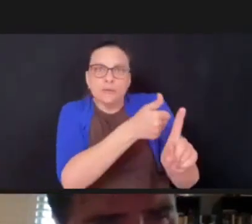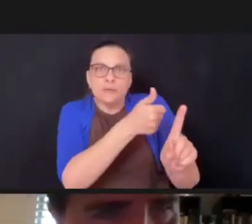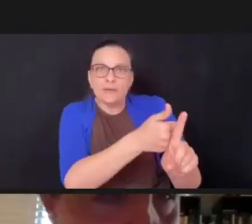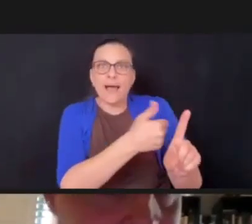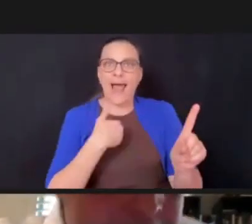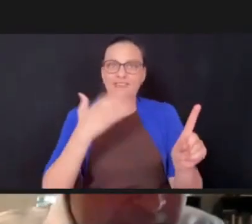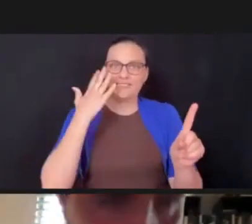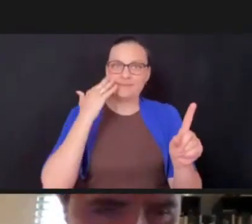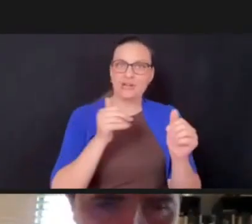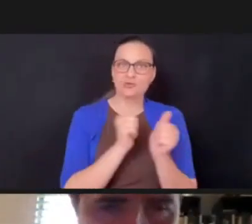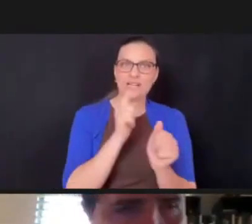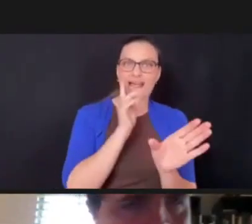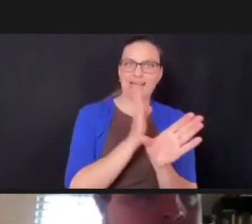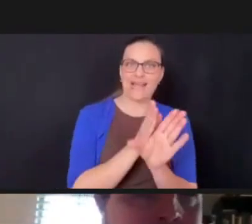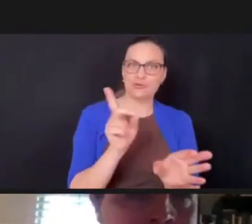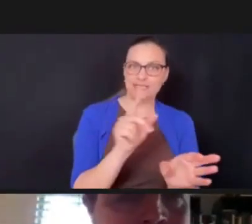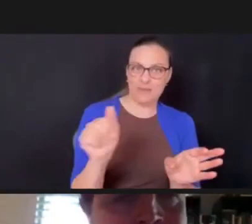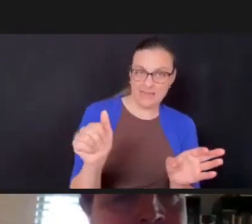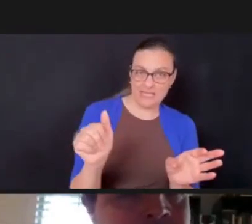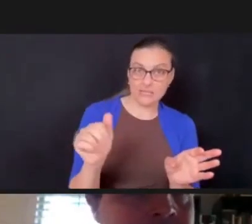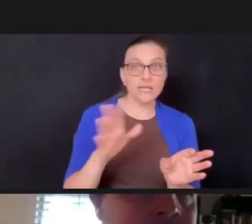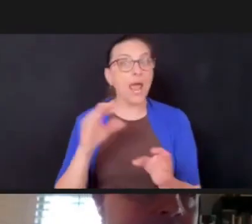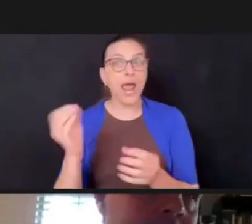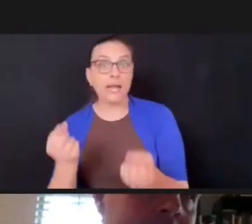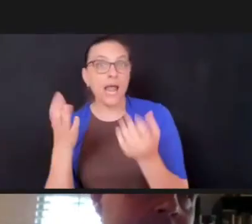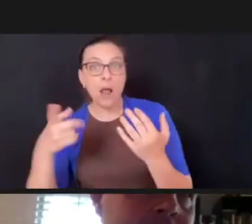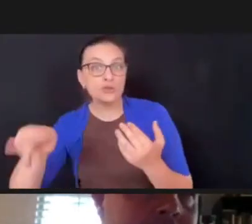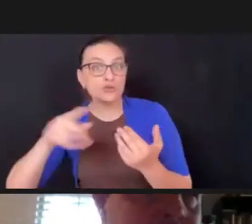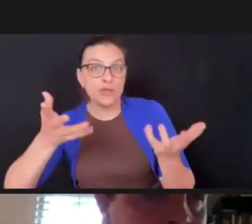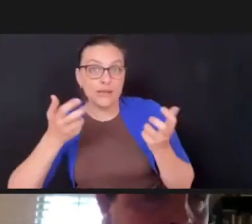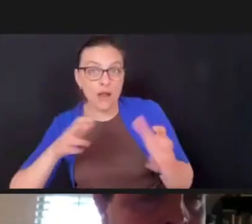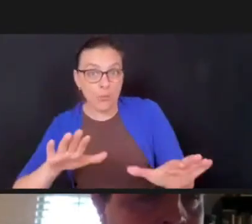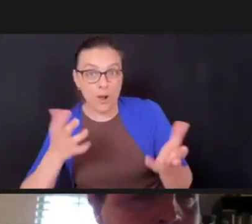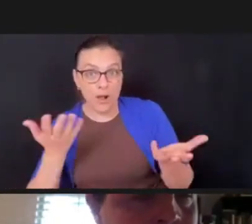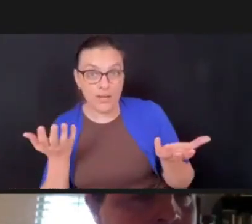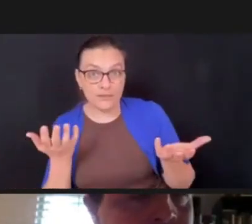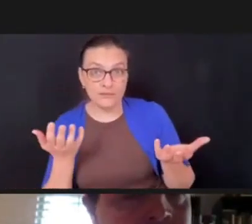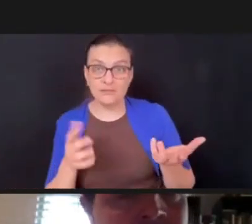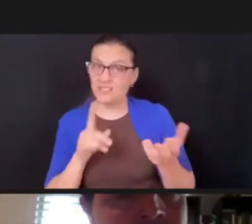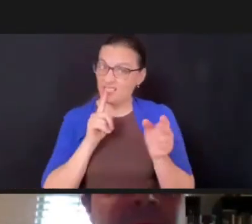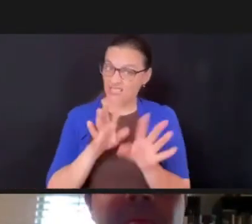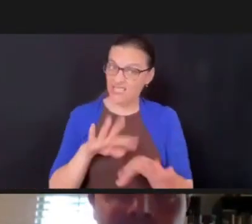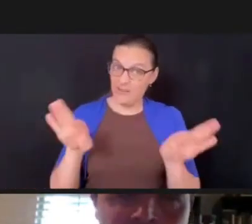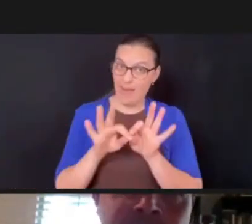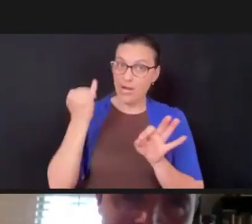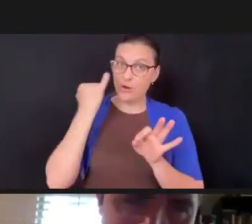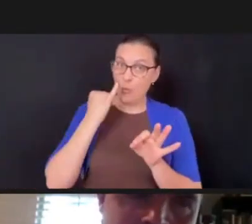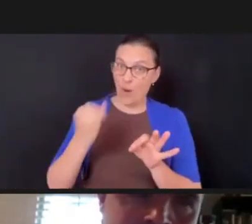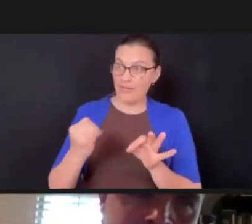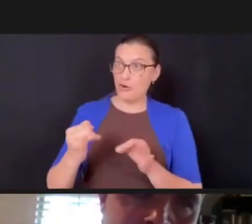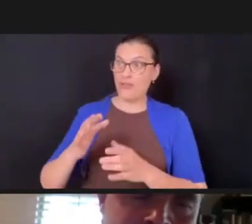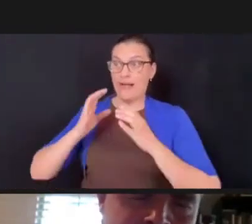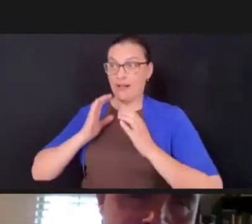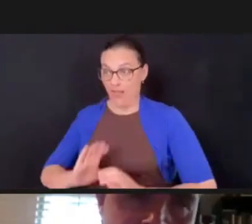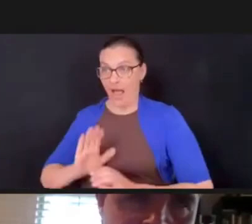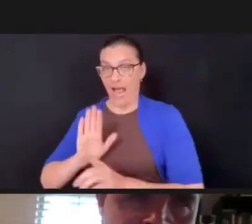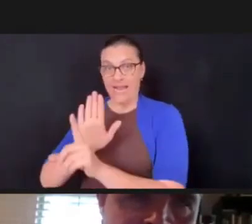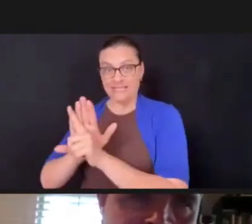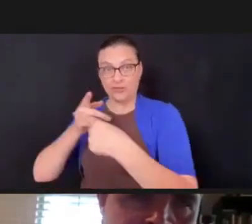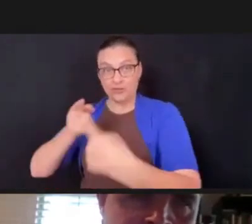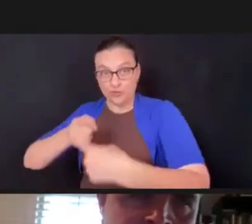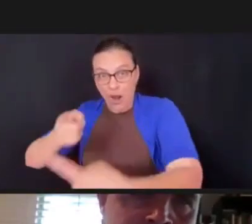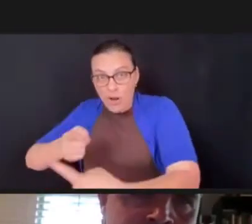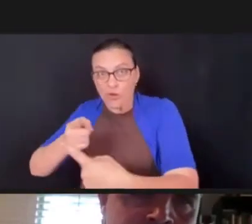they not? Does it matter whether there's a match between what the client's struggling with and what the provider's struggling